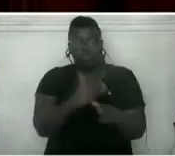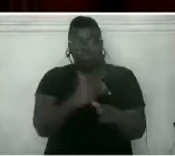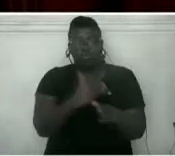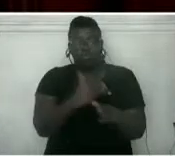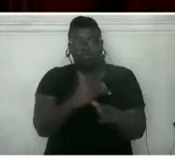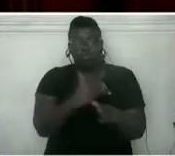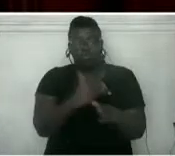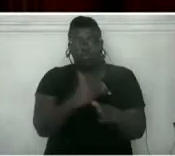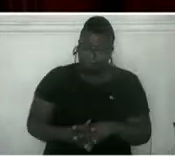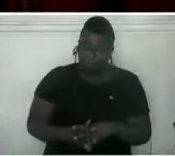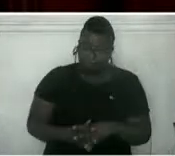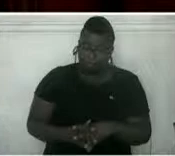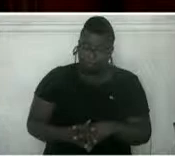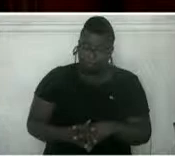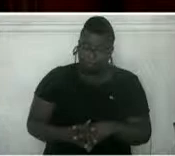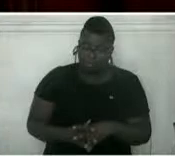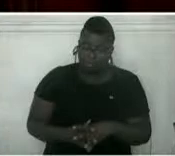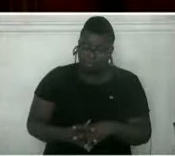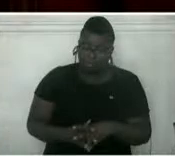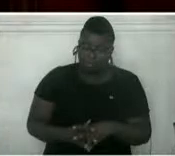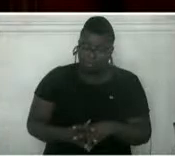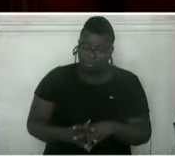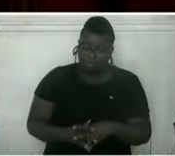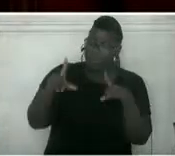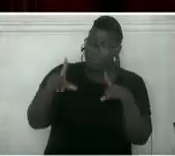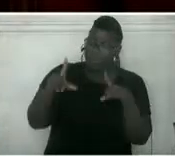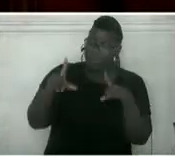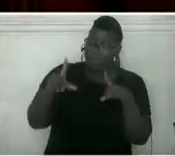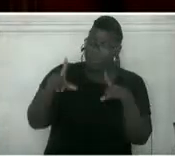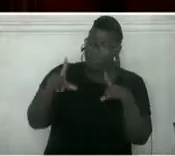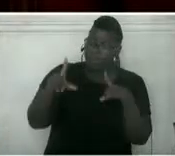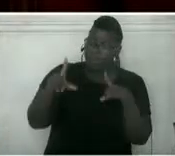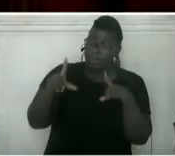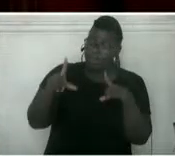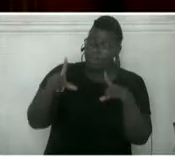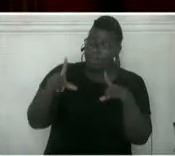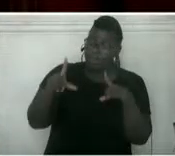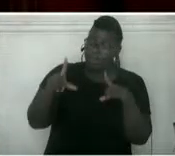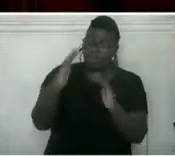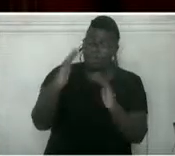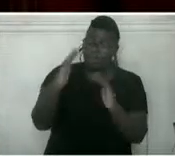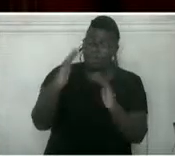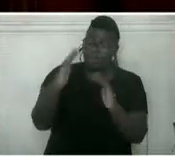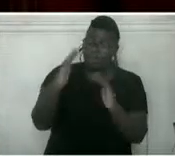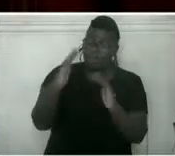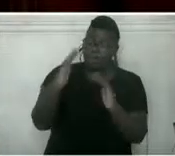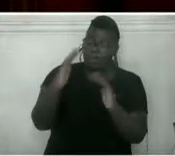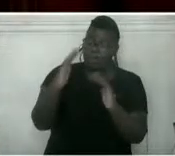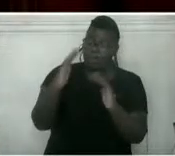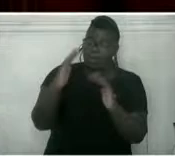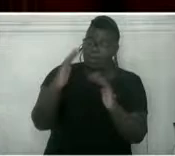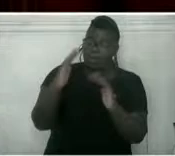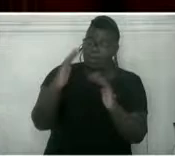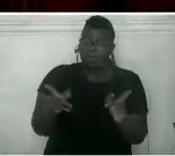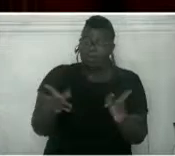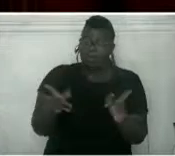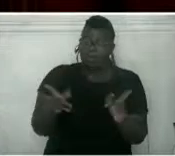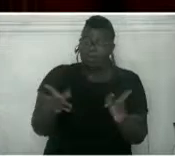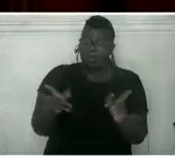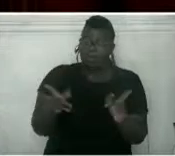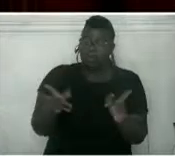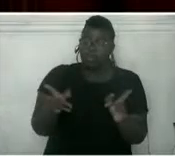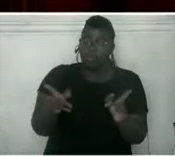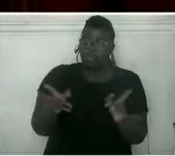As part of Sustainable Livelihood Program, work packages have been developed which are driven at